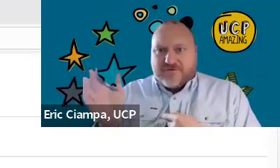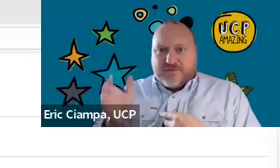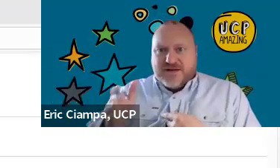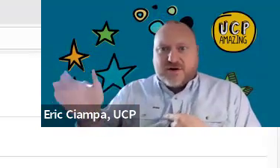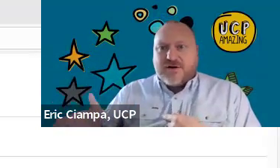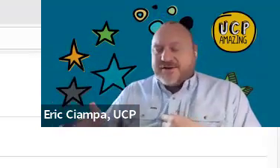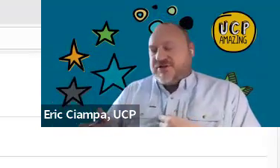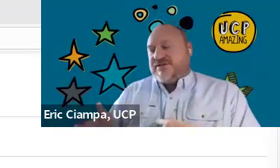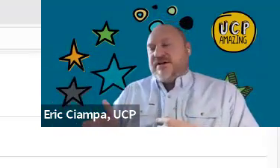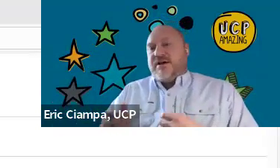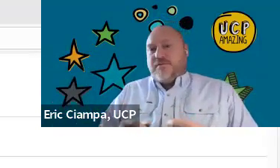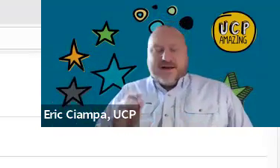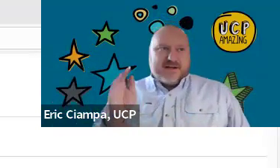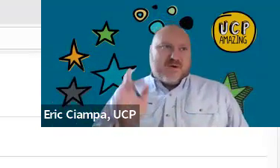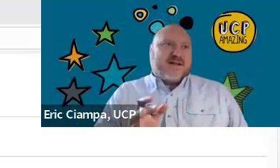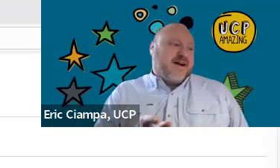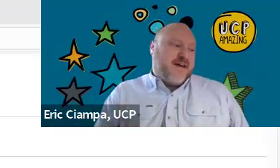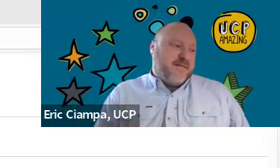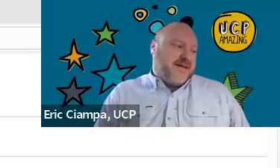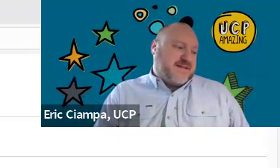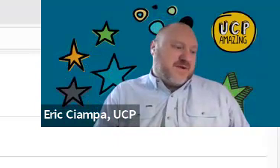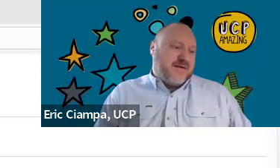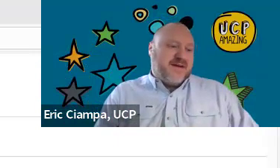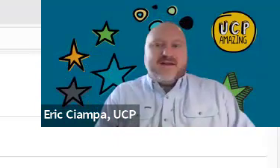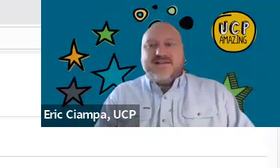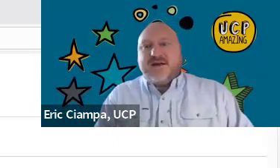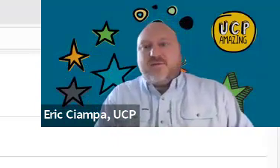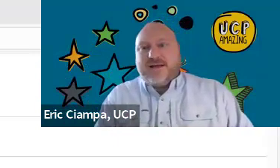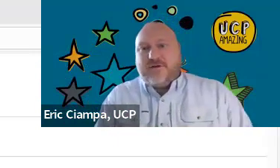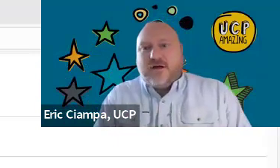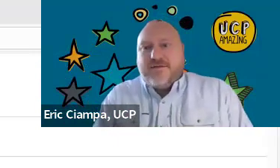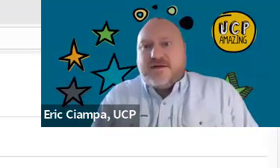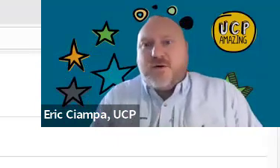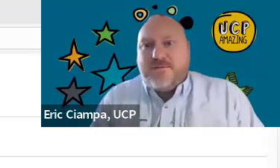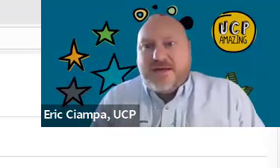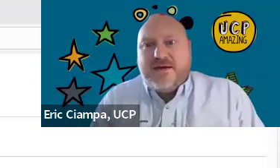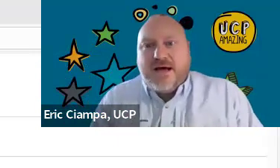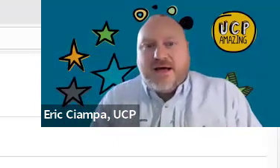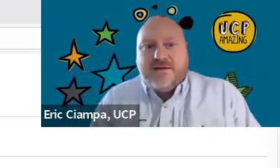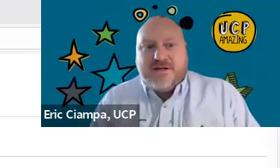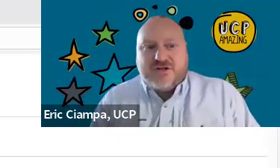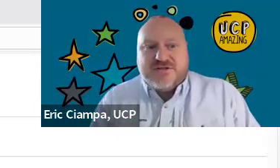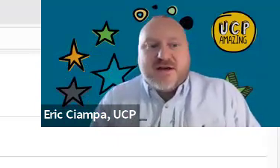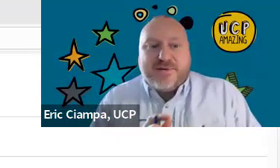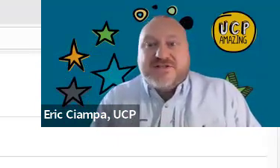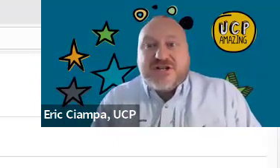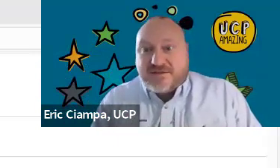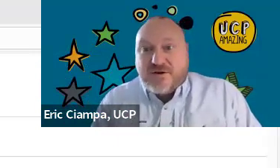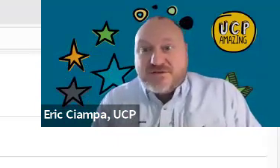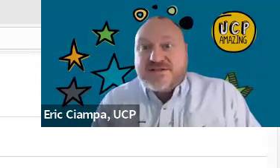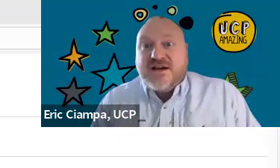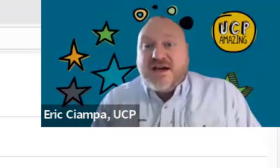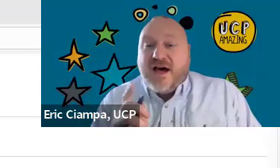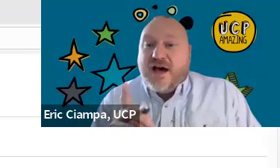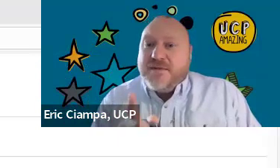sure if they'll offer mid-year corrections. But I just wanted to clarify that because that's what I've been hearing at a statewide level on the QIP issues. Please